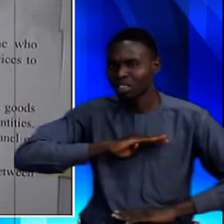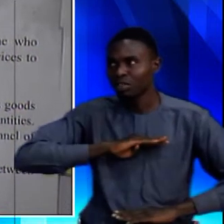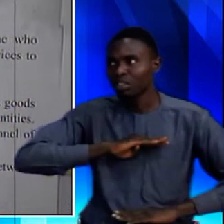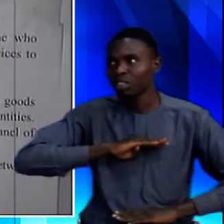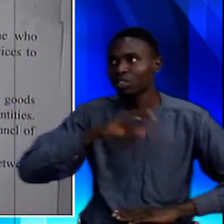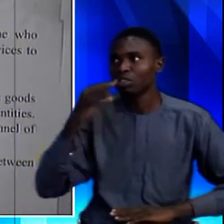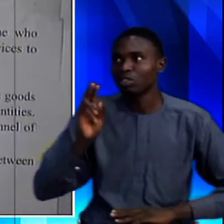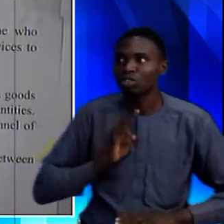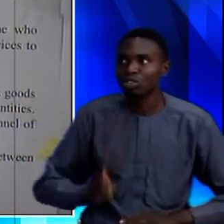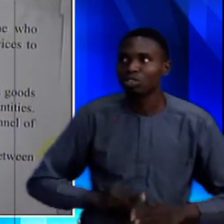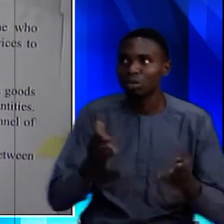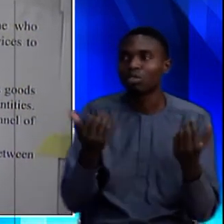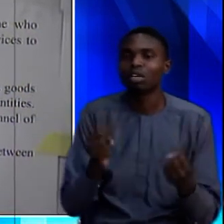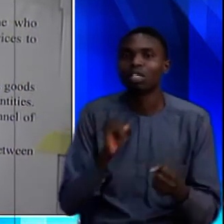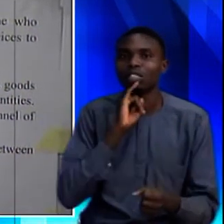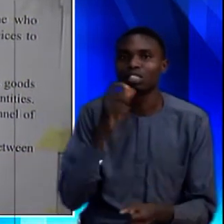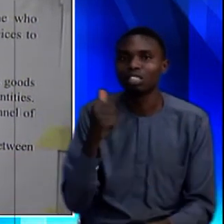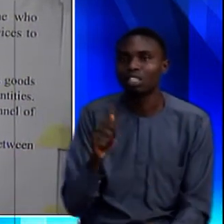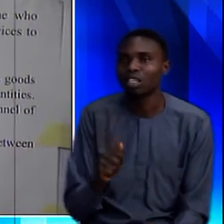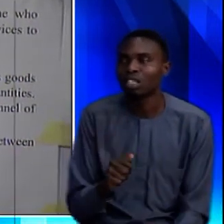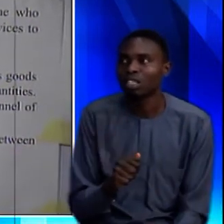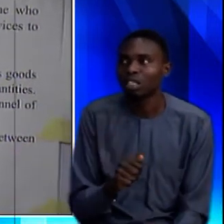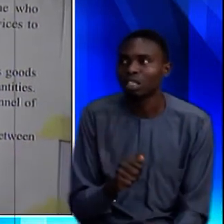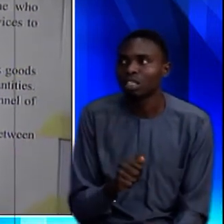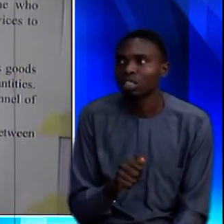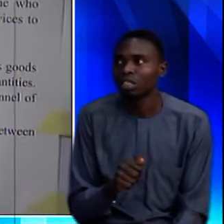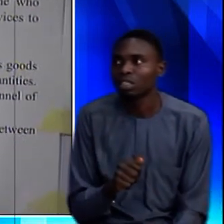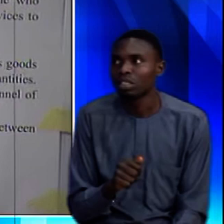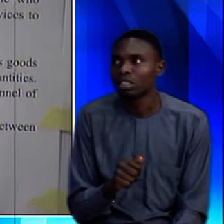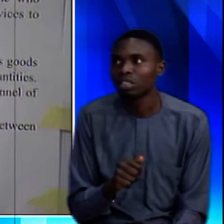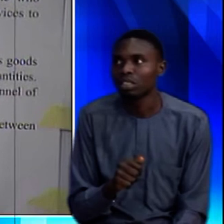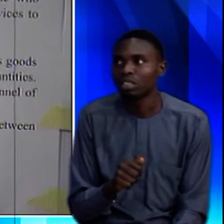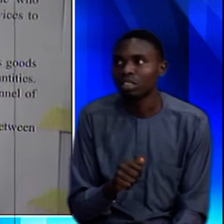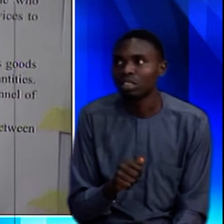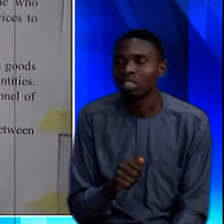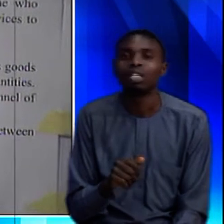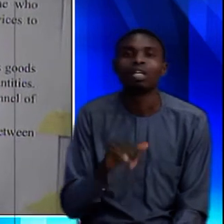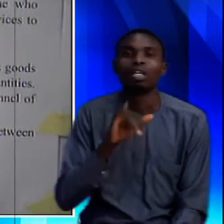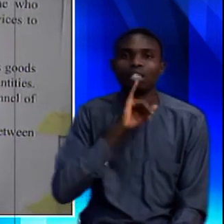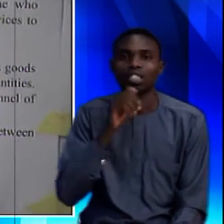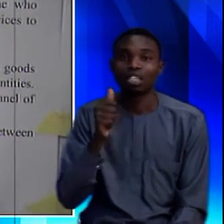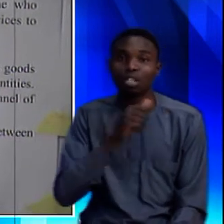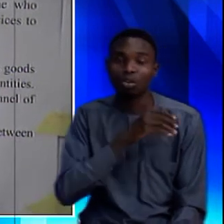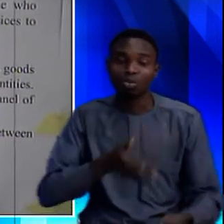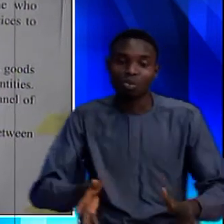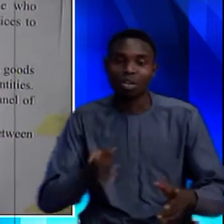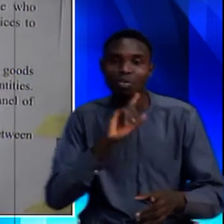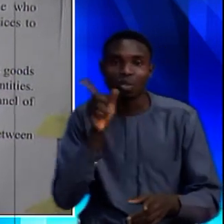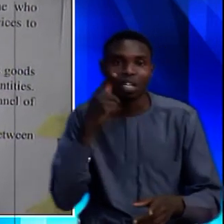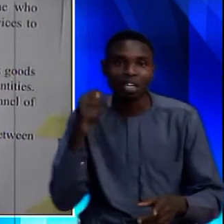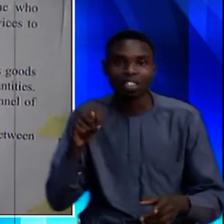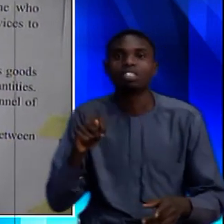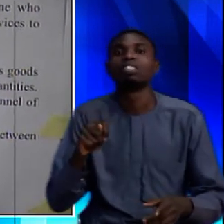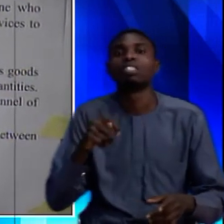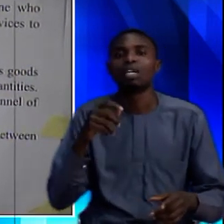of human wants is a situation whereby a person that is using the product tests the product and finds the product is okay for him. As far